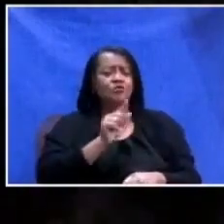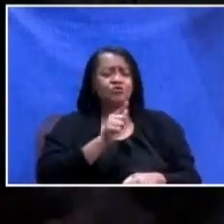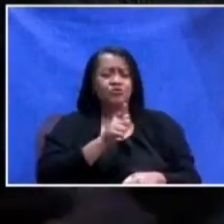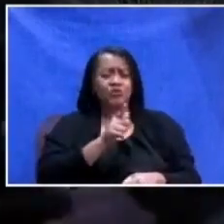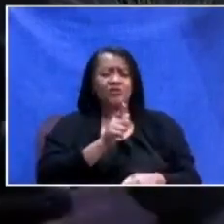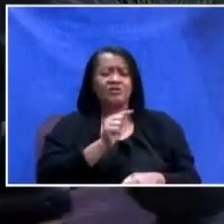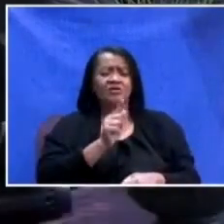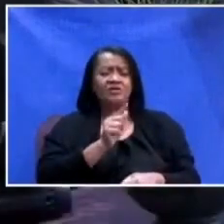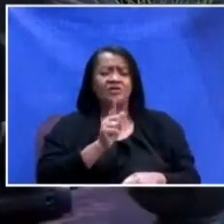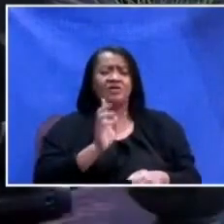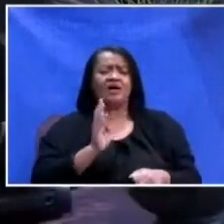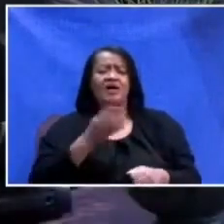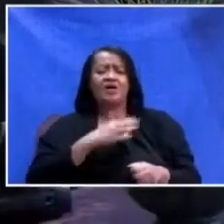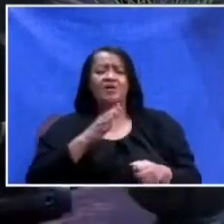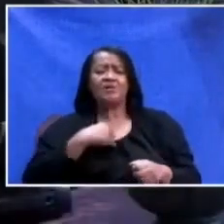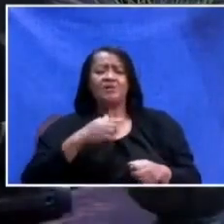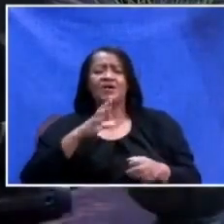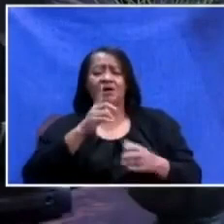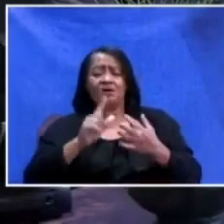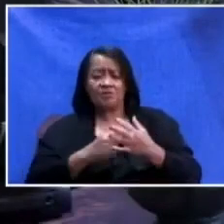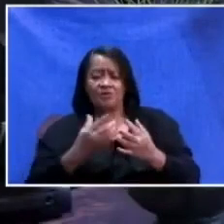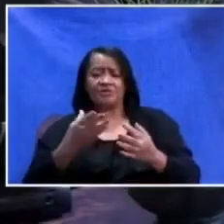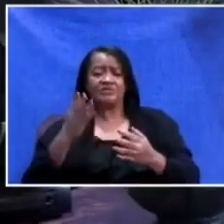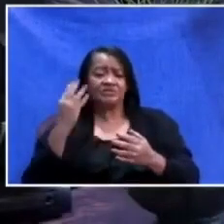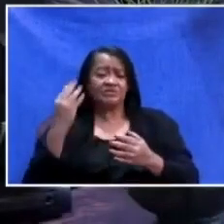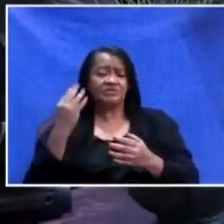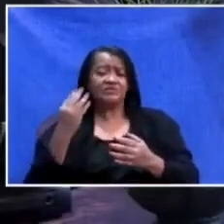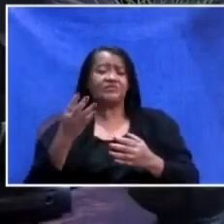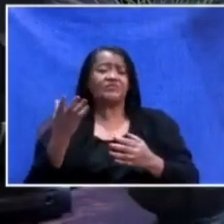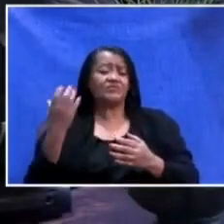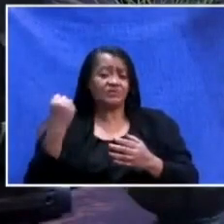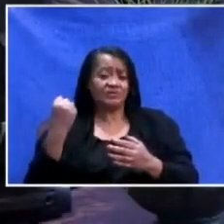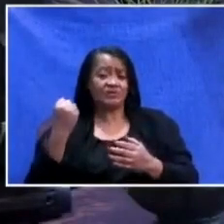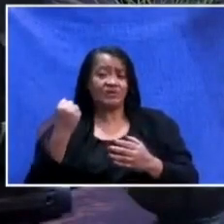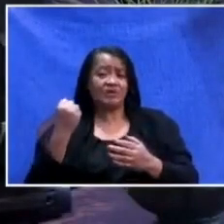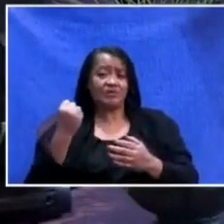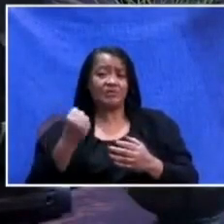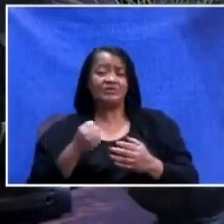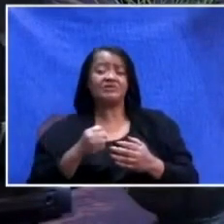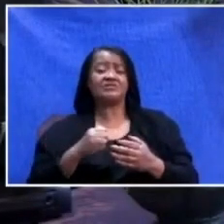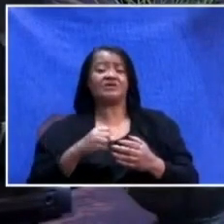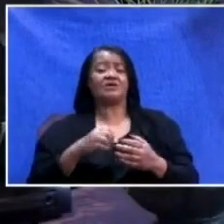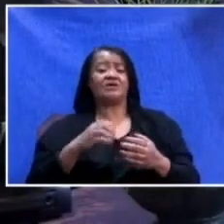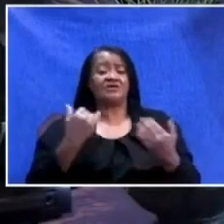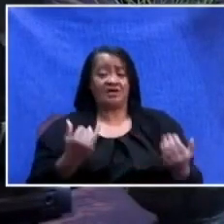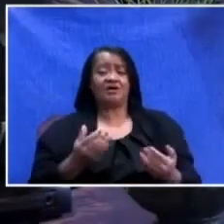I was 20 years old. And now that I'm 63,